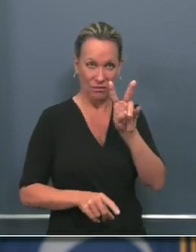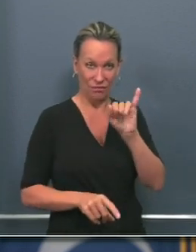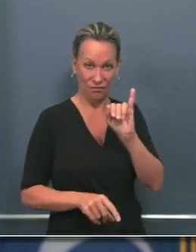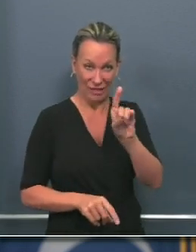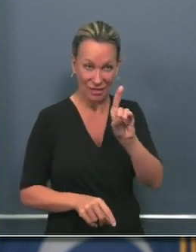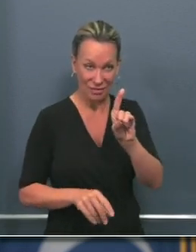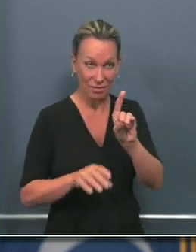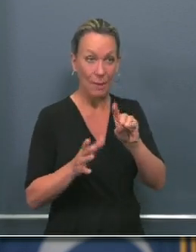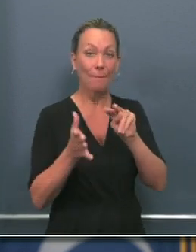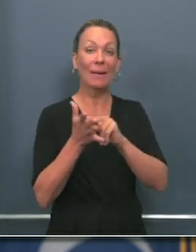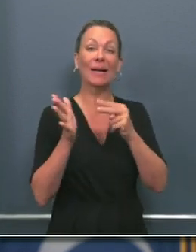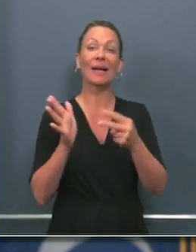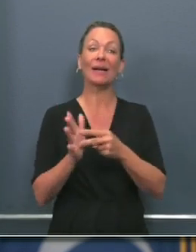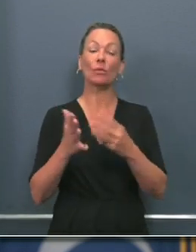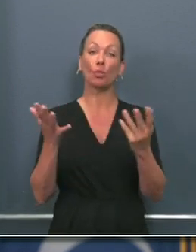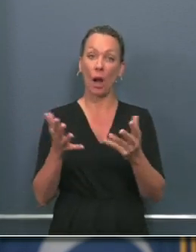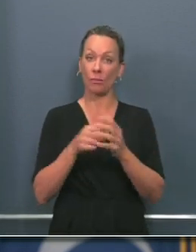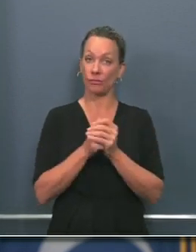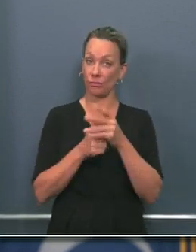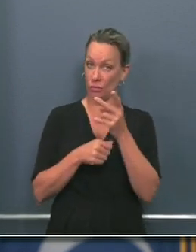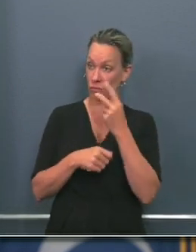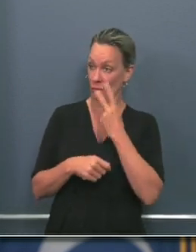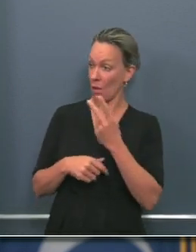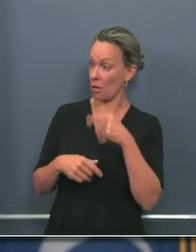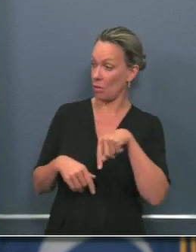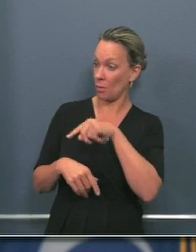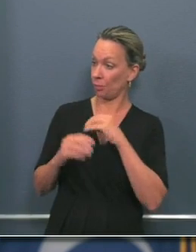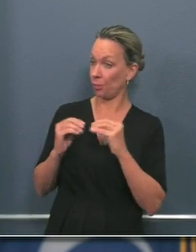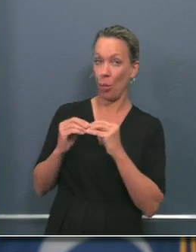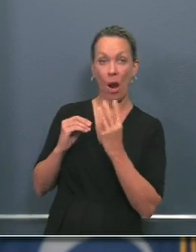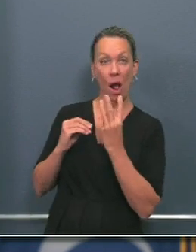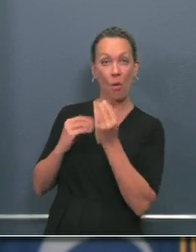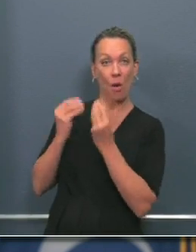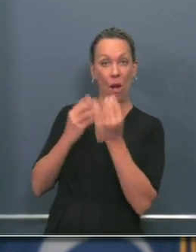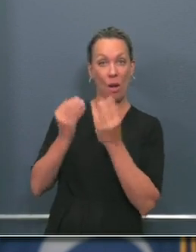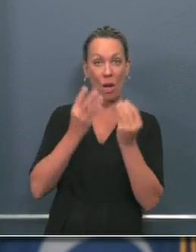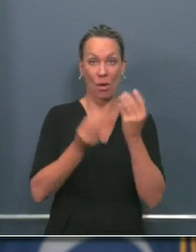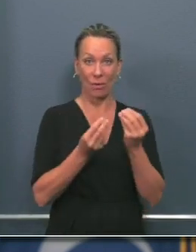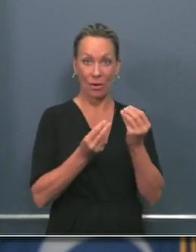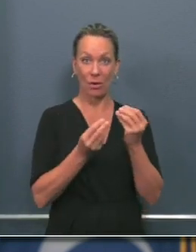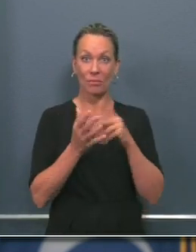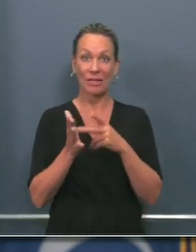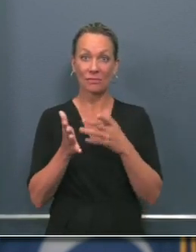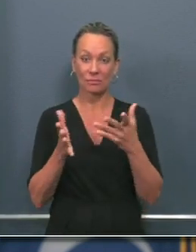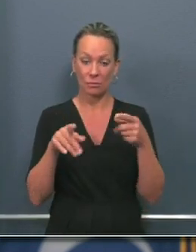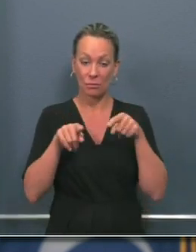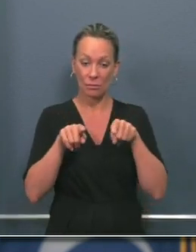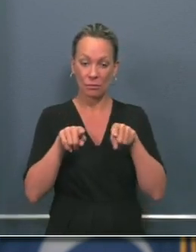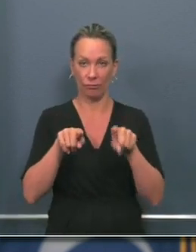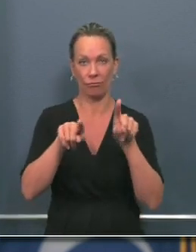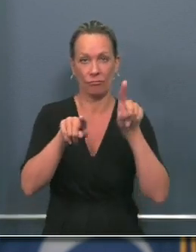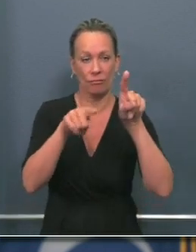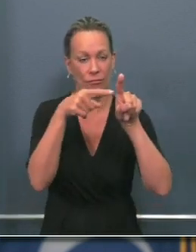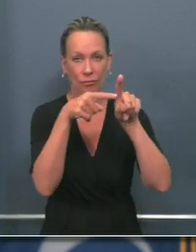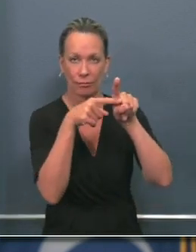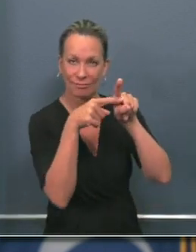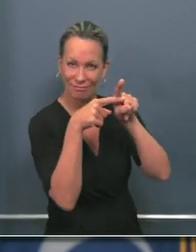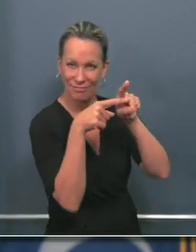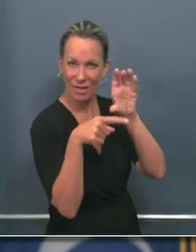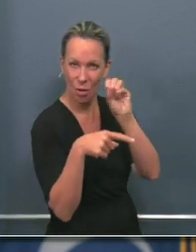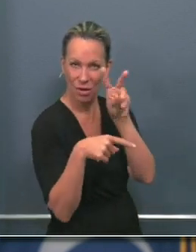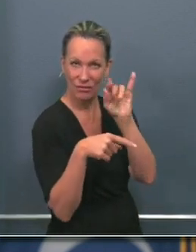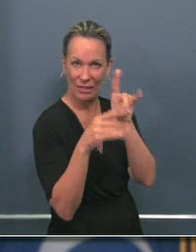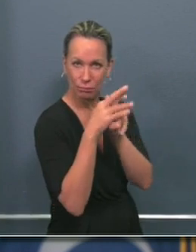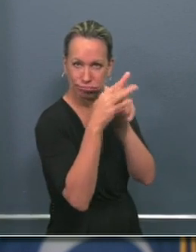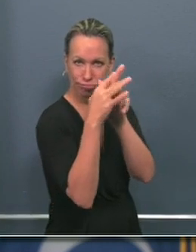all of us to continue to take seriously this moment and continue to practice physical distancing where we must, and